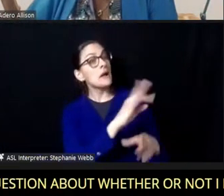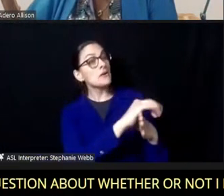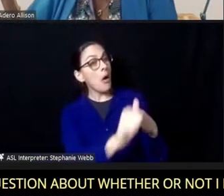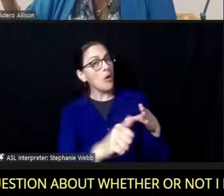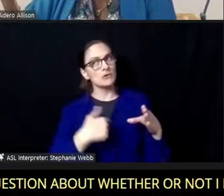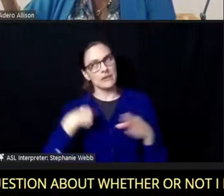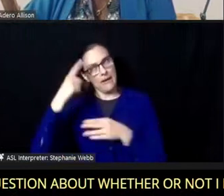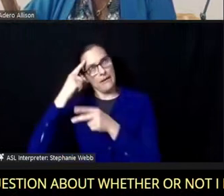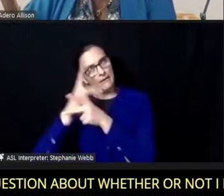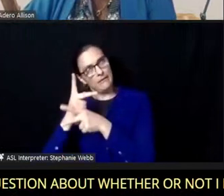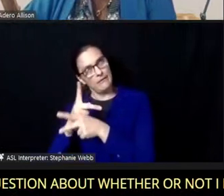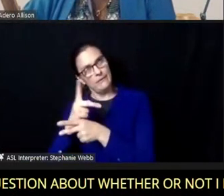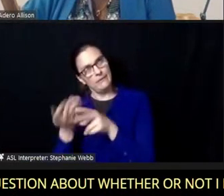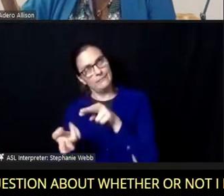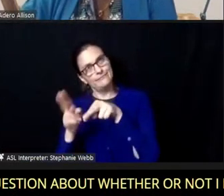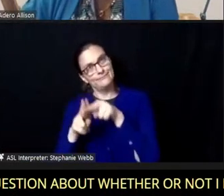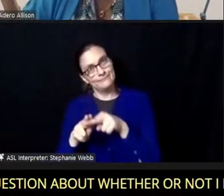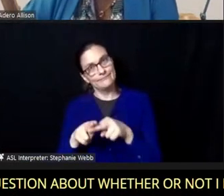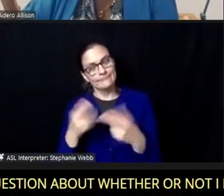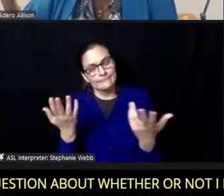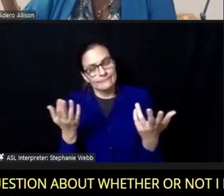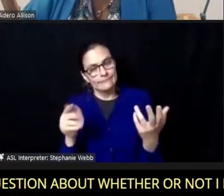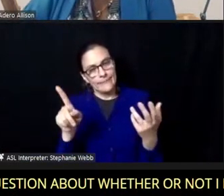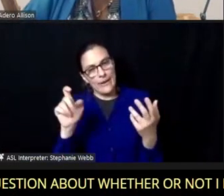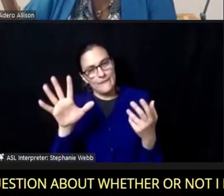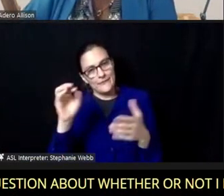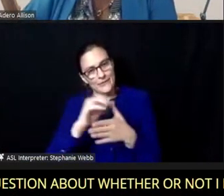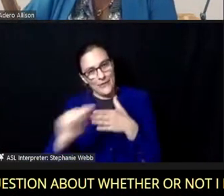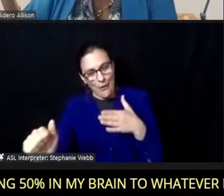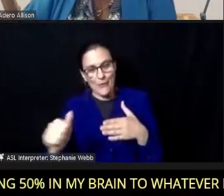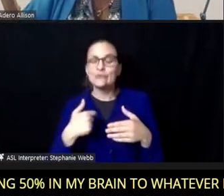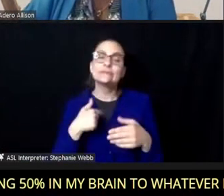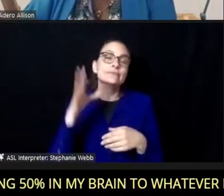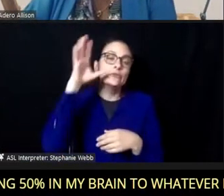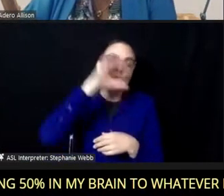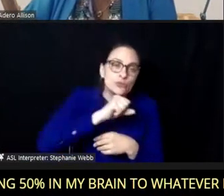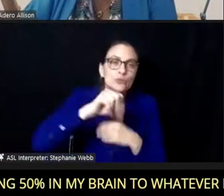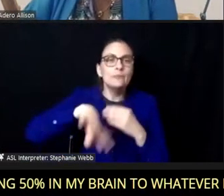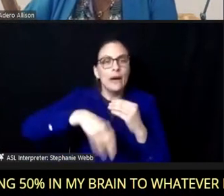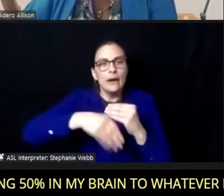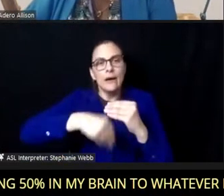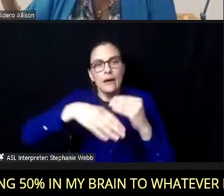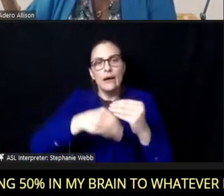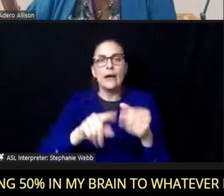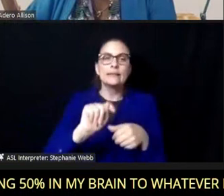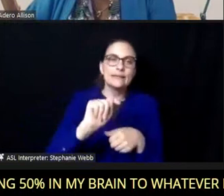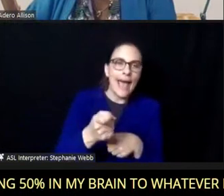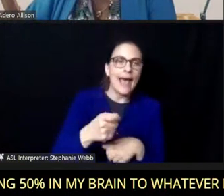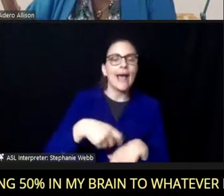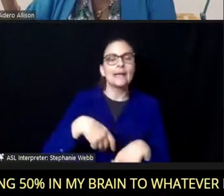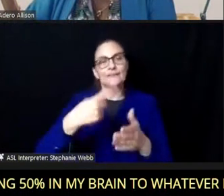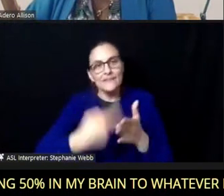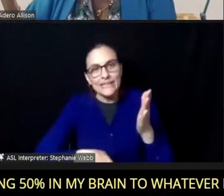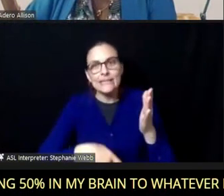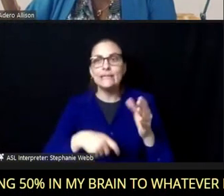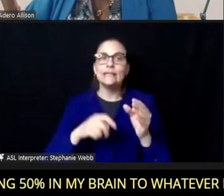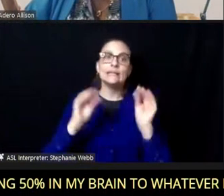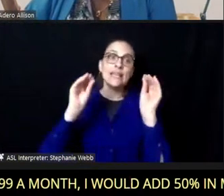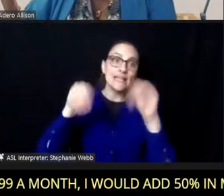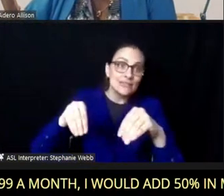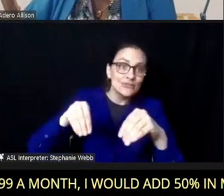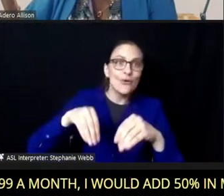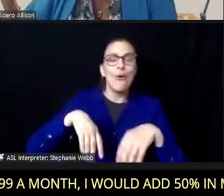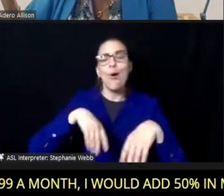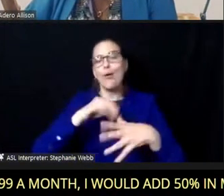when it included taxes and fees and setups and all that sort of stuff. And so I just, I